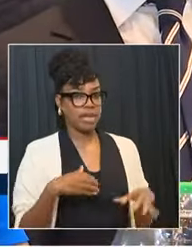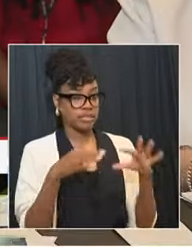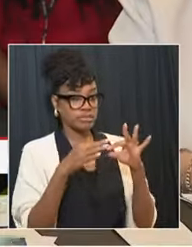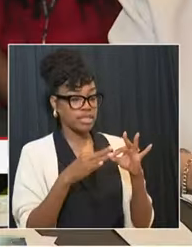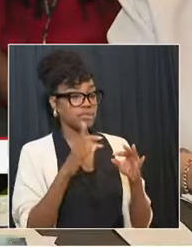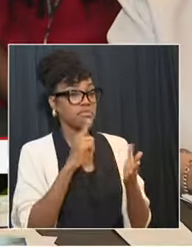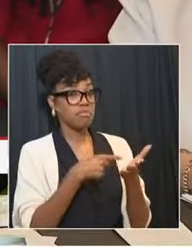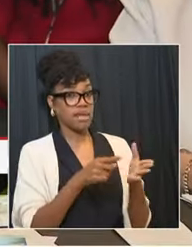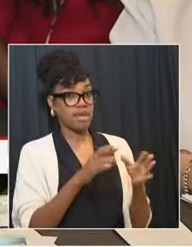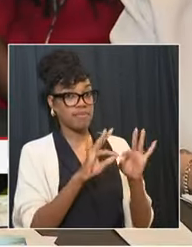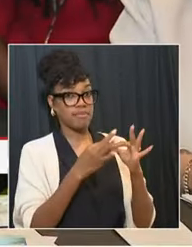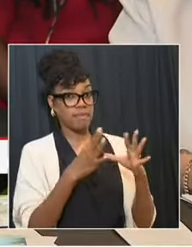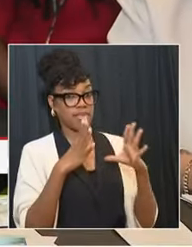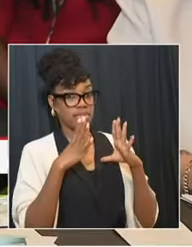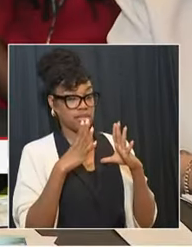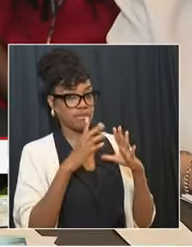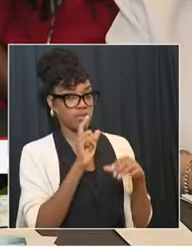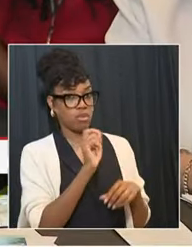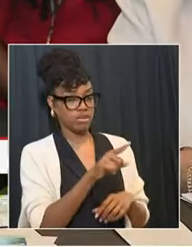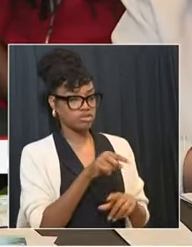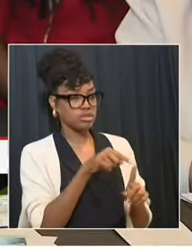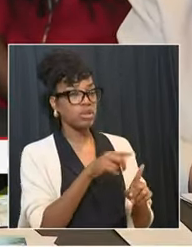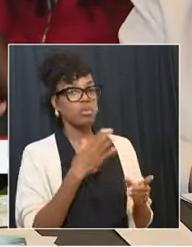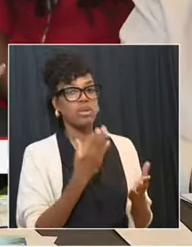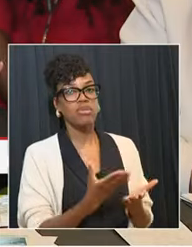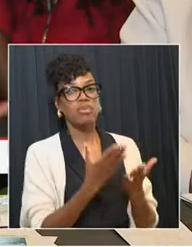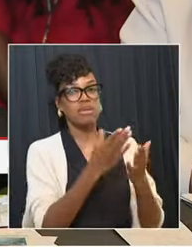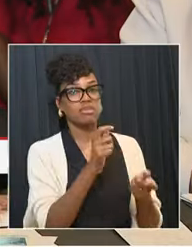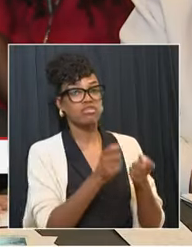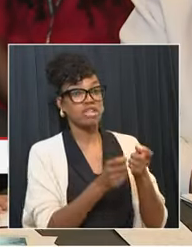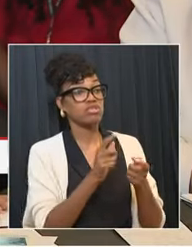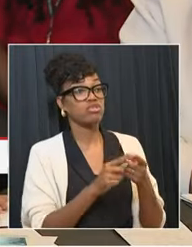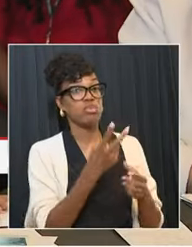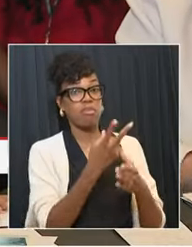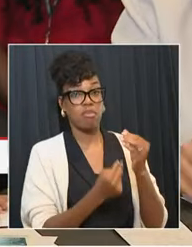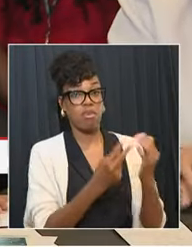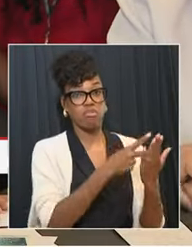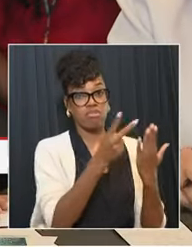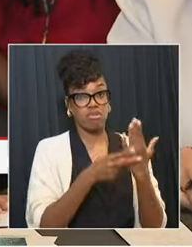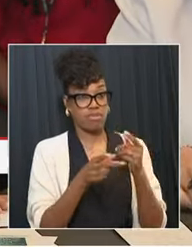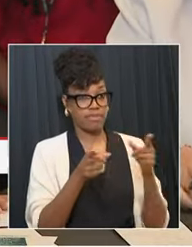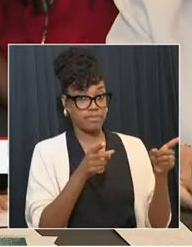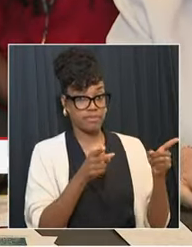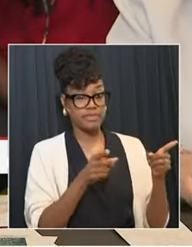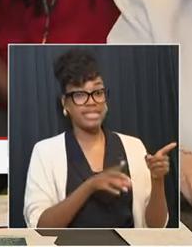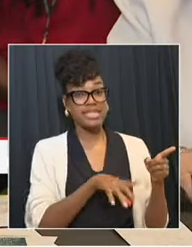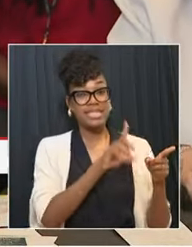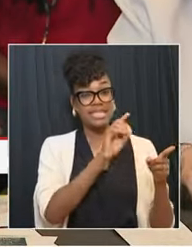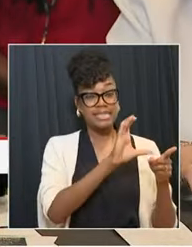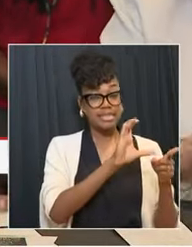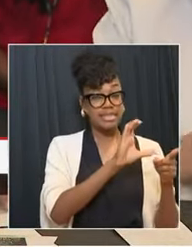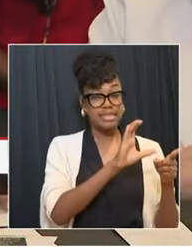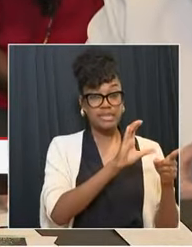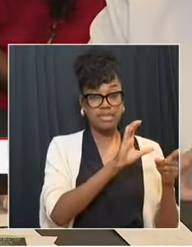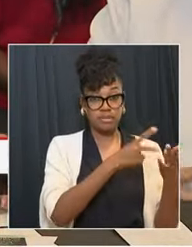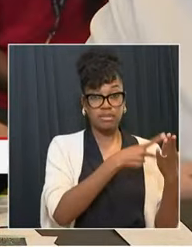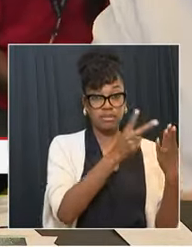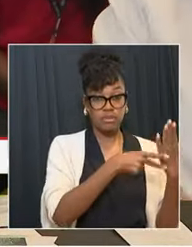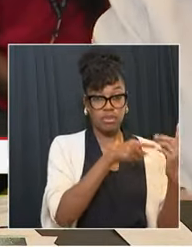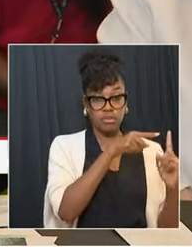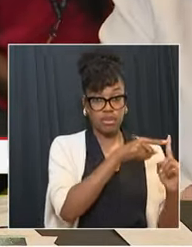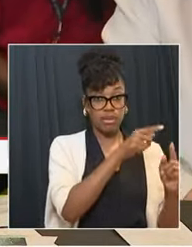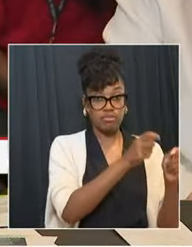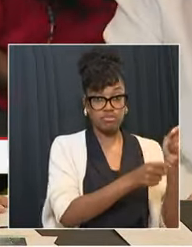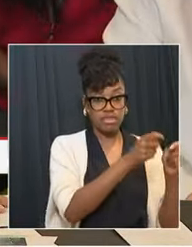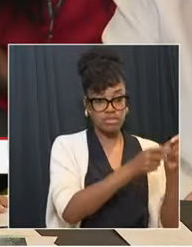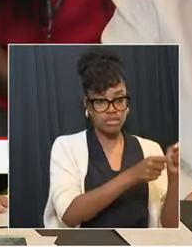question. We're recommending changes to both programs. The change to the DC program, and I'll add,